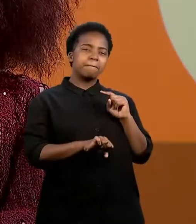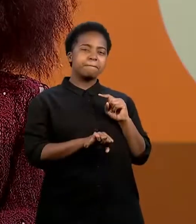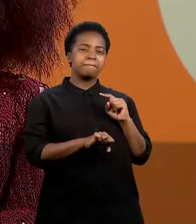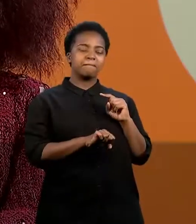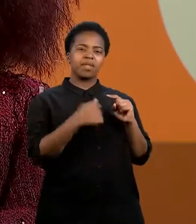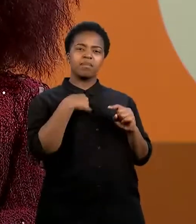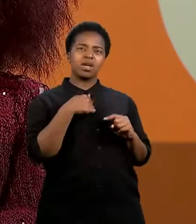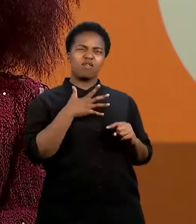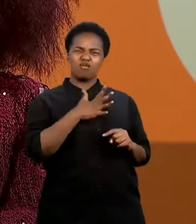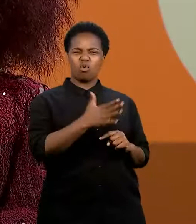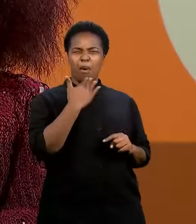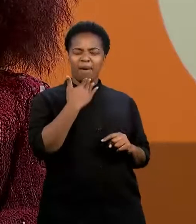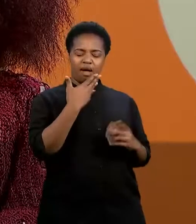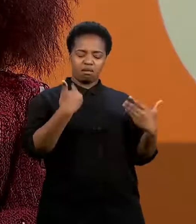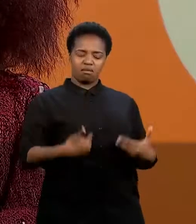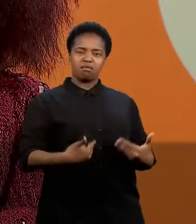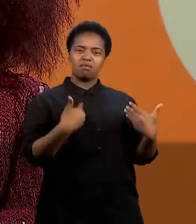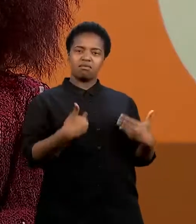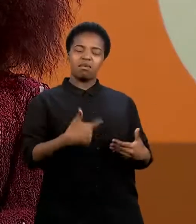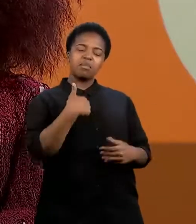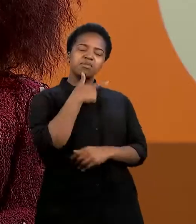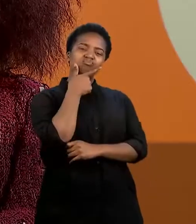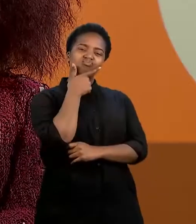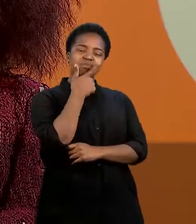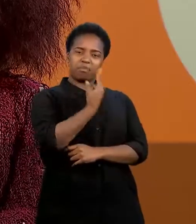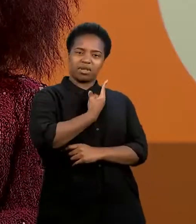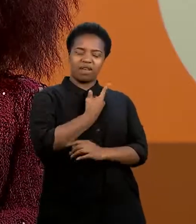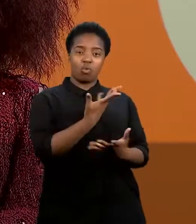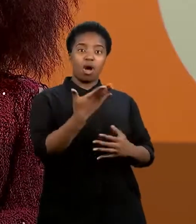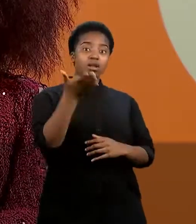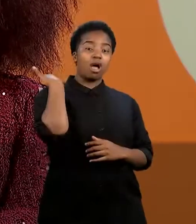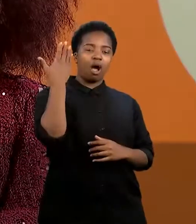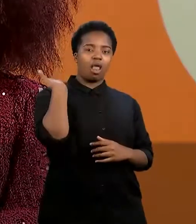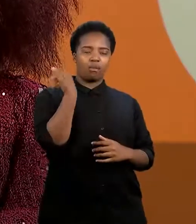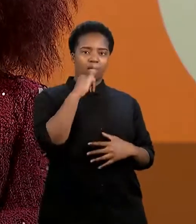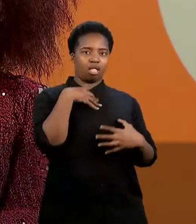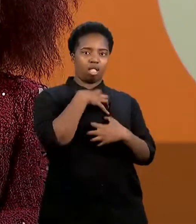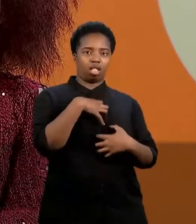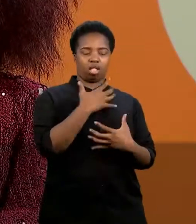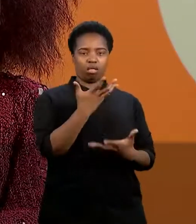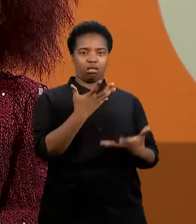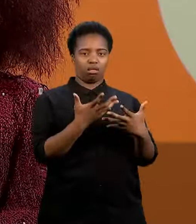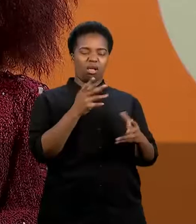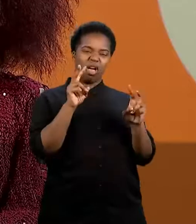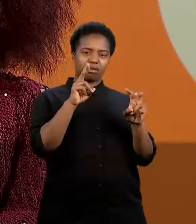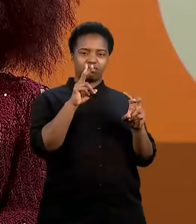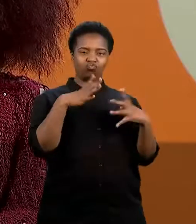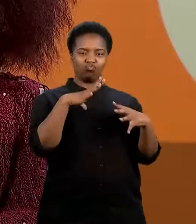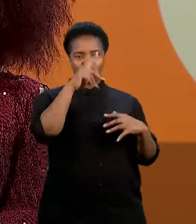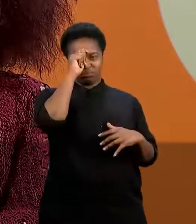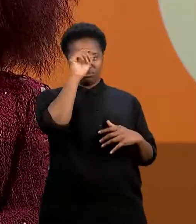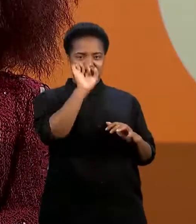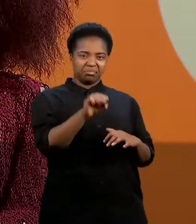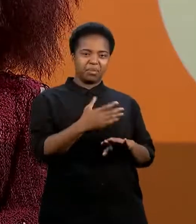ore obatloba mang. So that's when I discovered more about myself. Back then, I was still dealing with a lot of things and being tomboyish